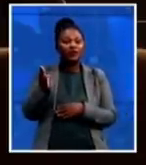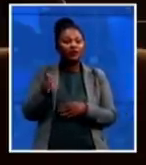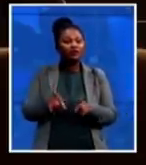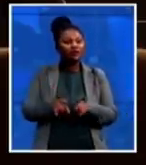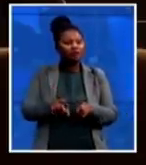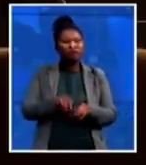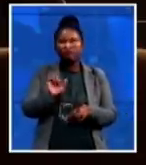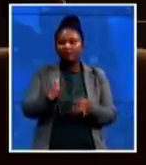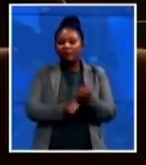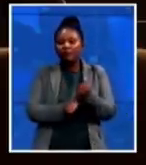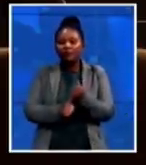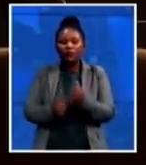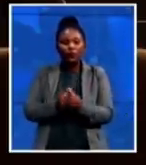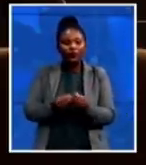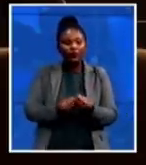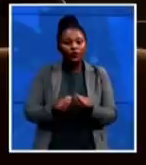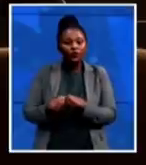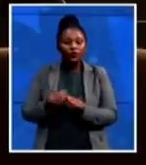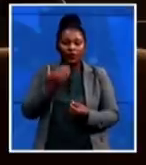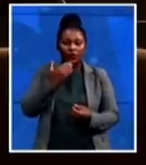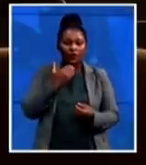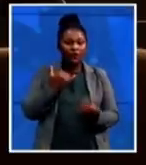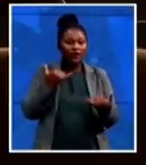How does government justify